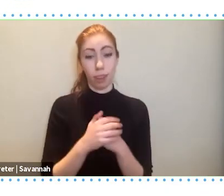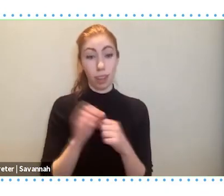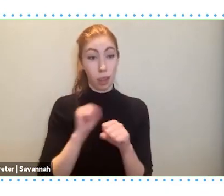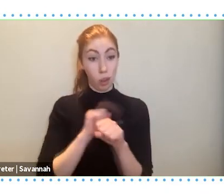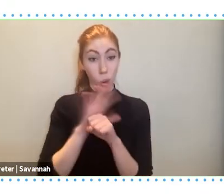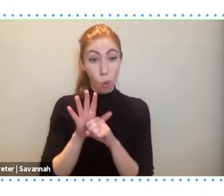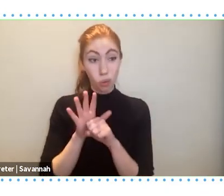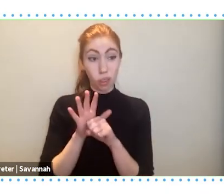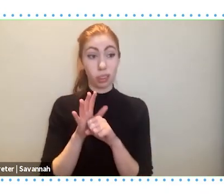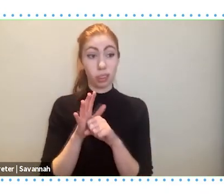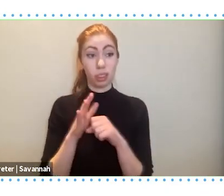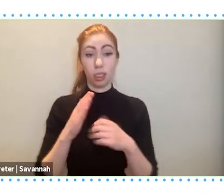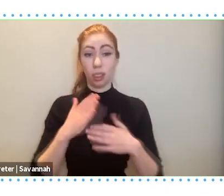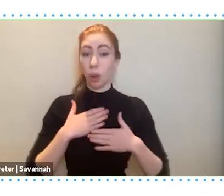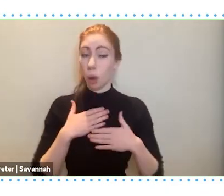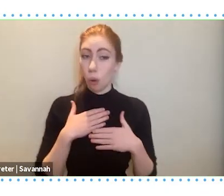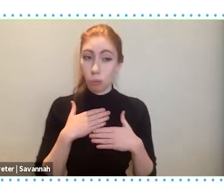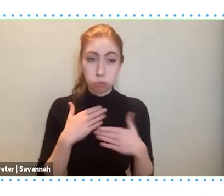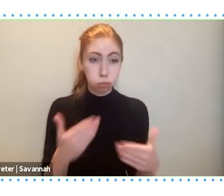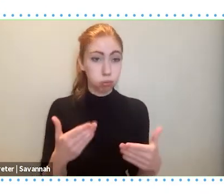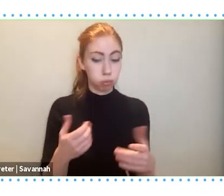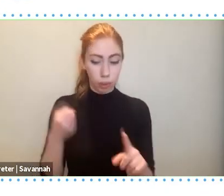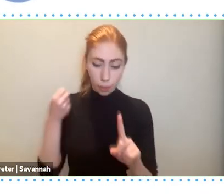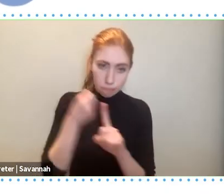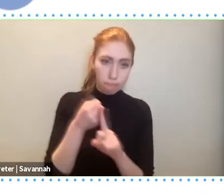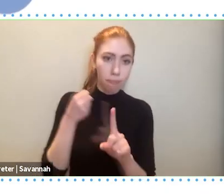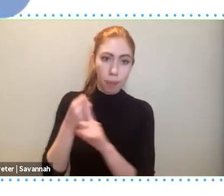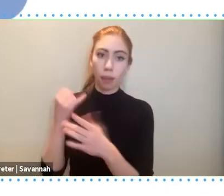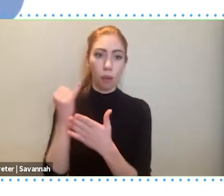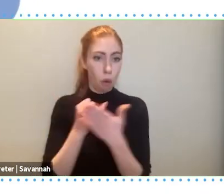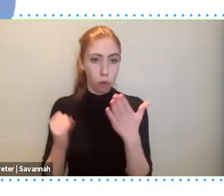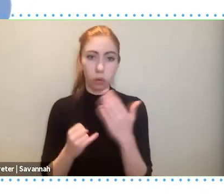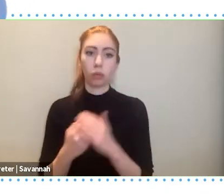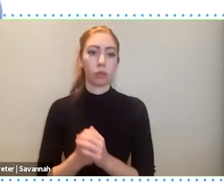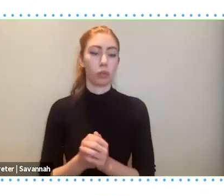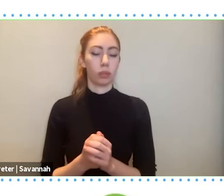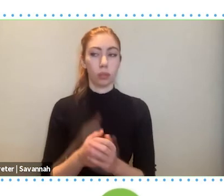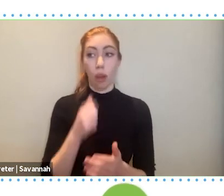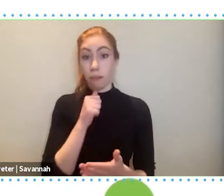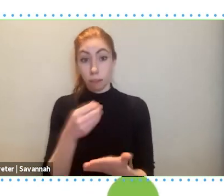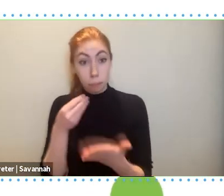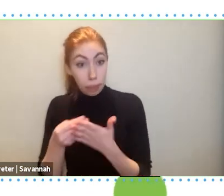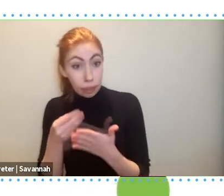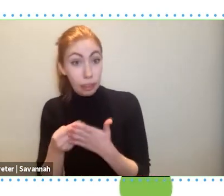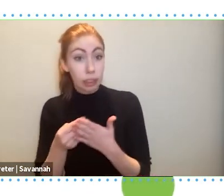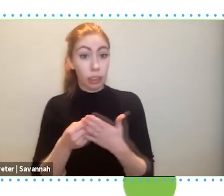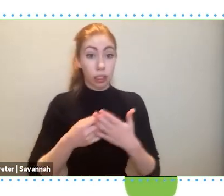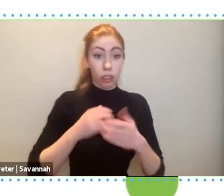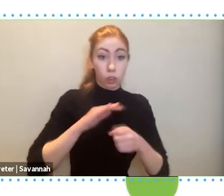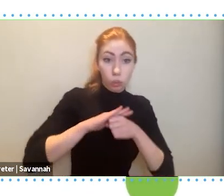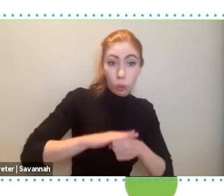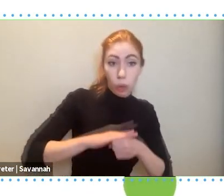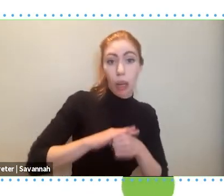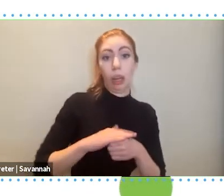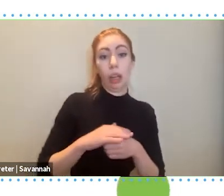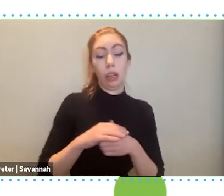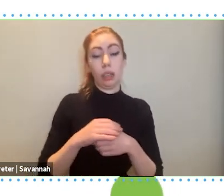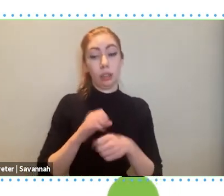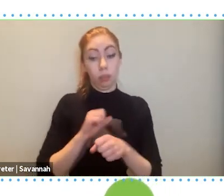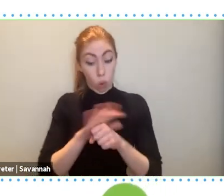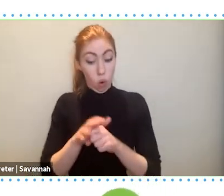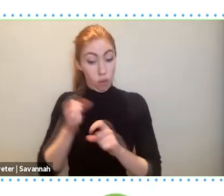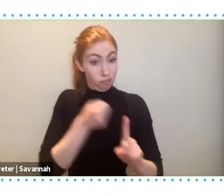organizations in Canada, and obviously not just financially. Really, the stresses of this time have laid bare our